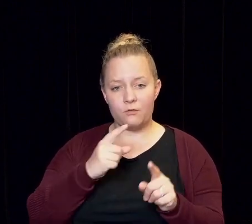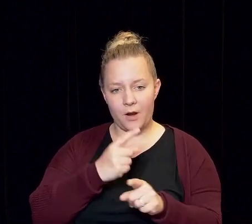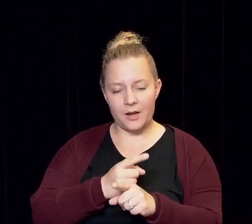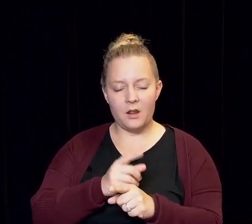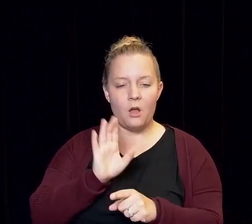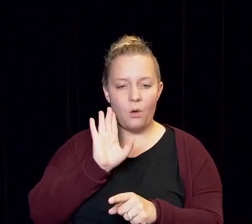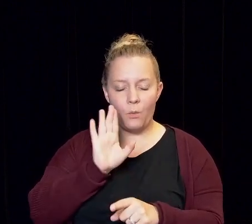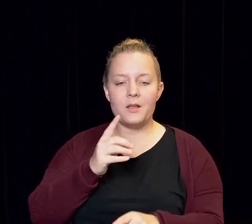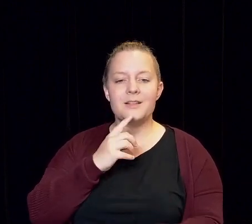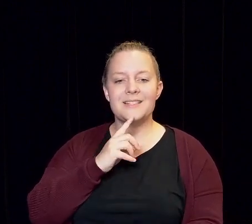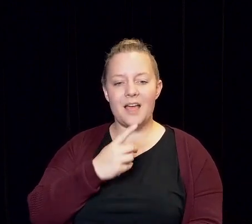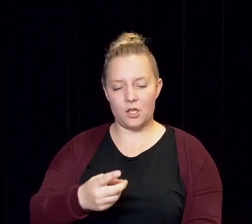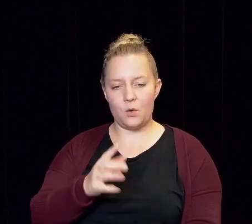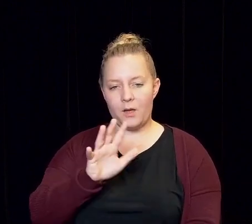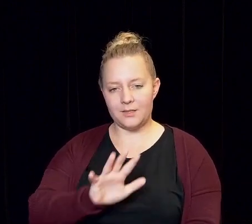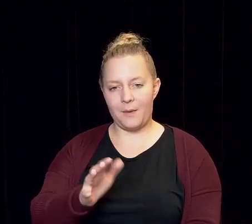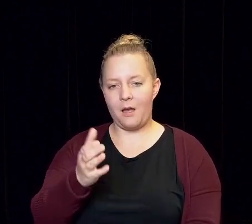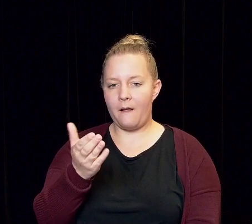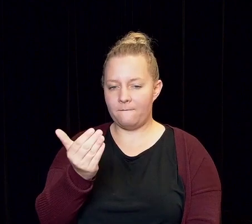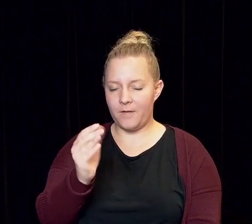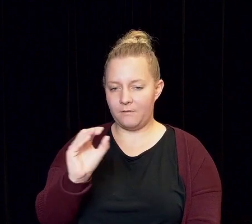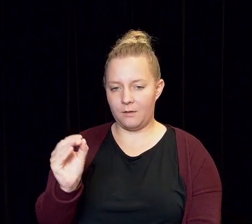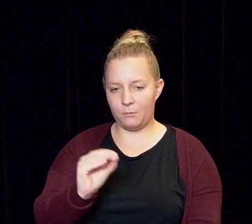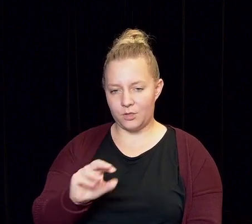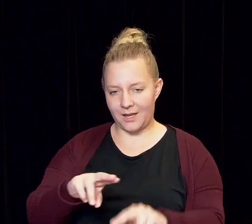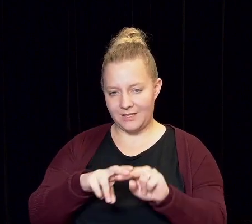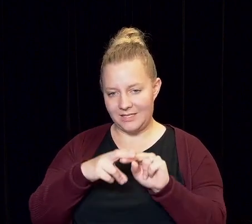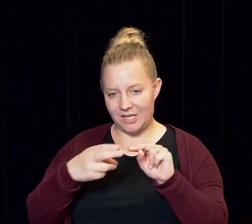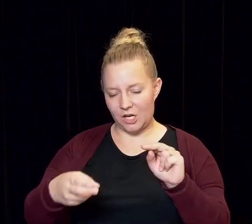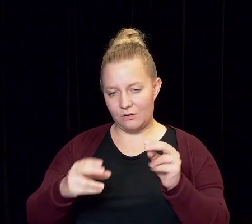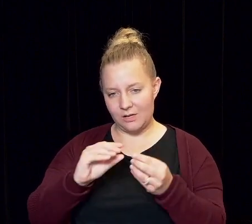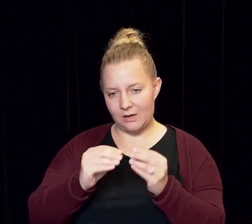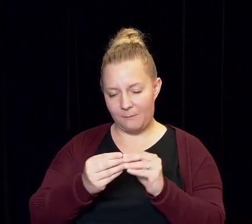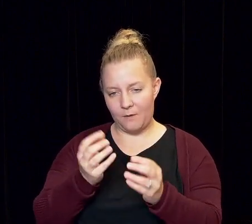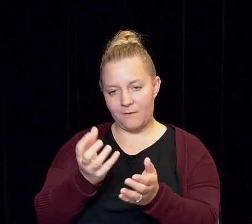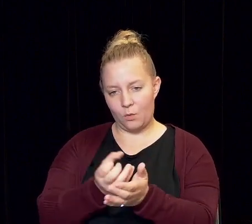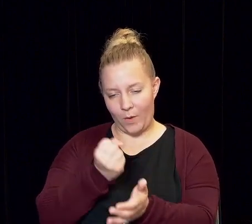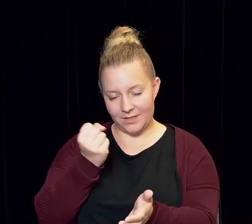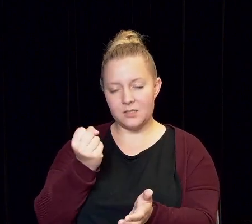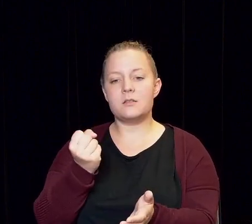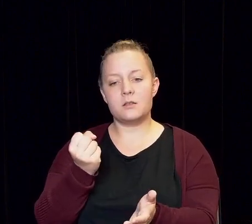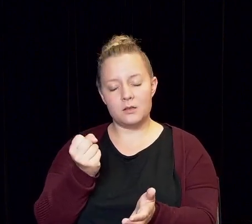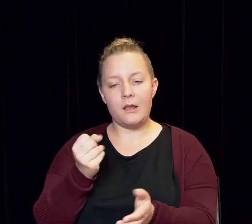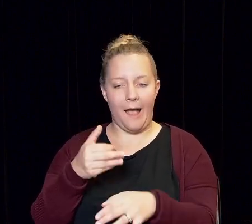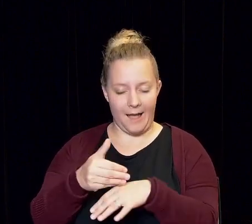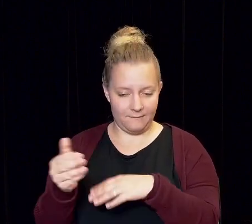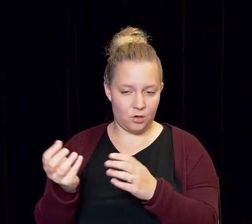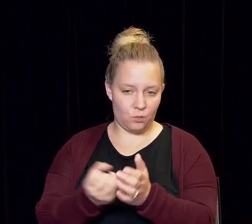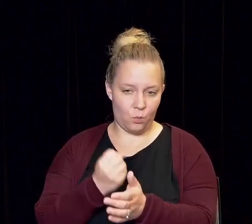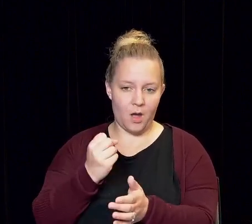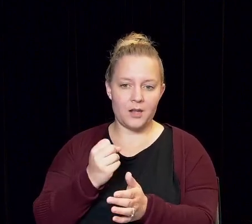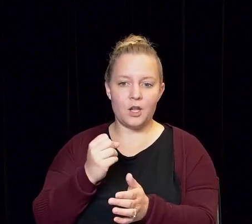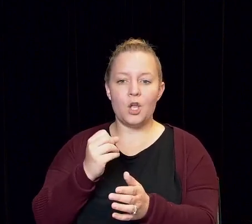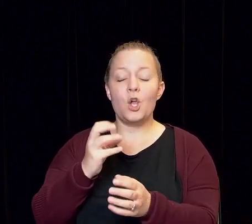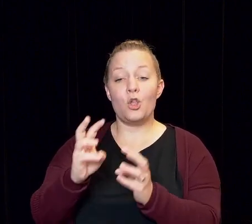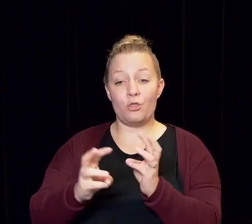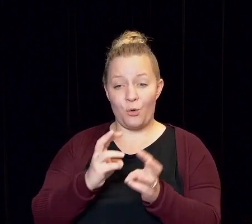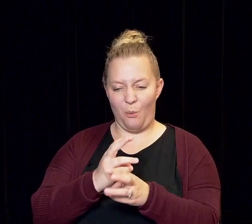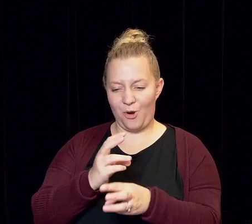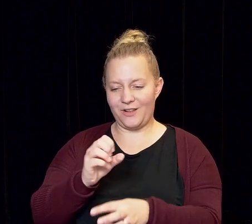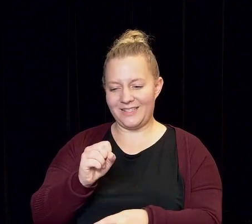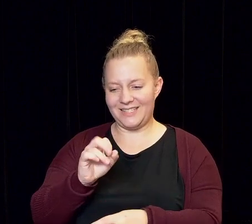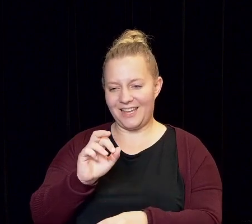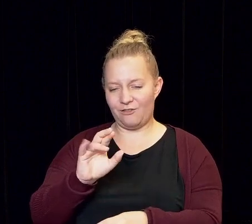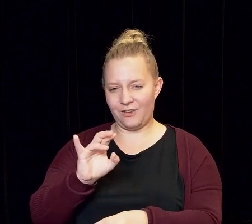that they had about a 15% decrease in the number of wins they won after they won the World Series in the 2015